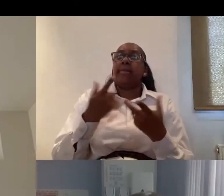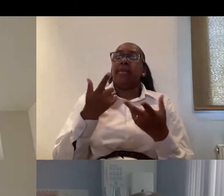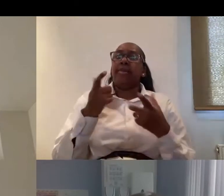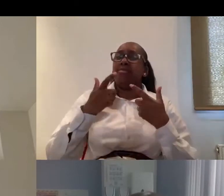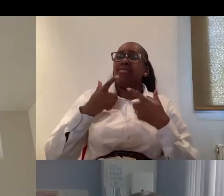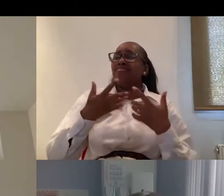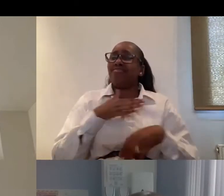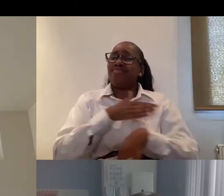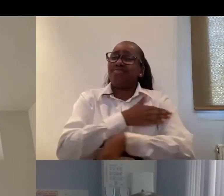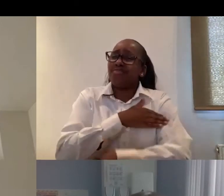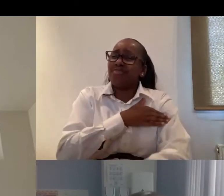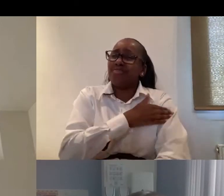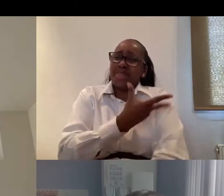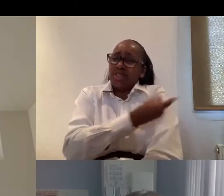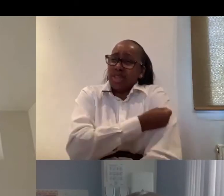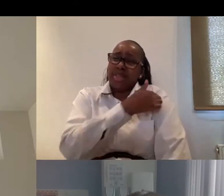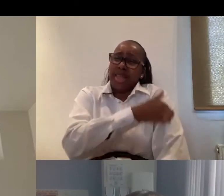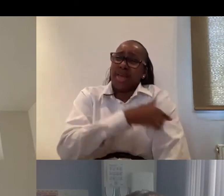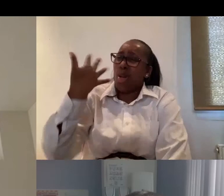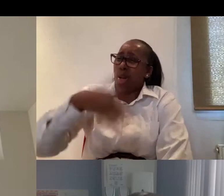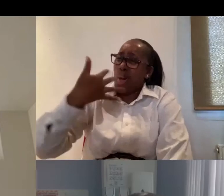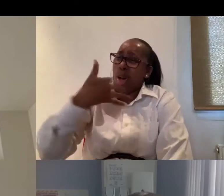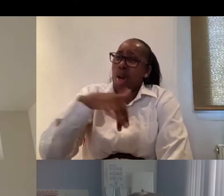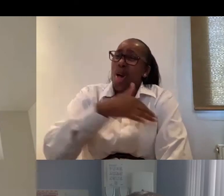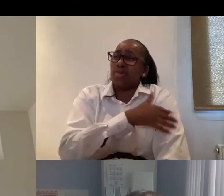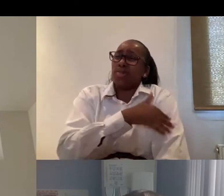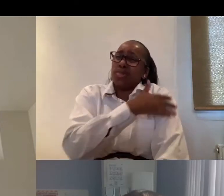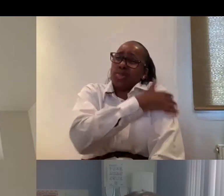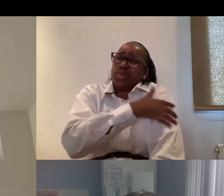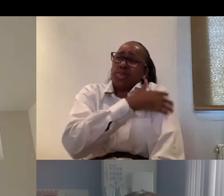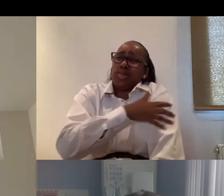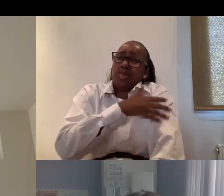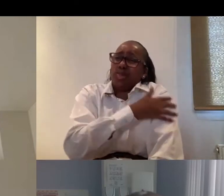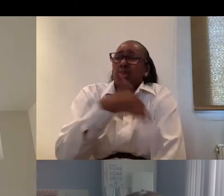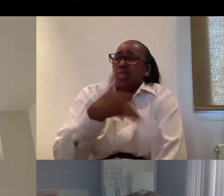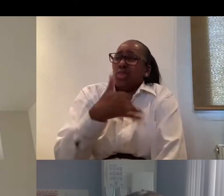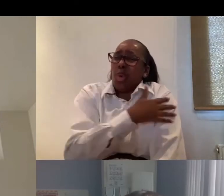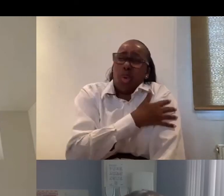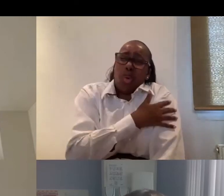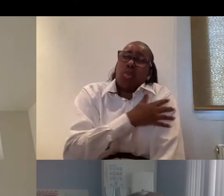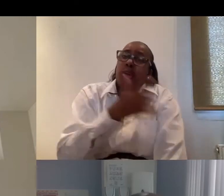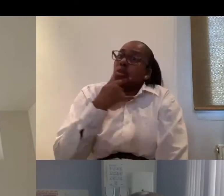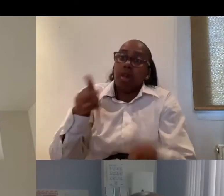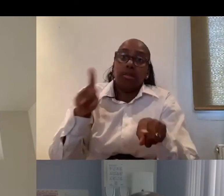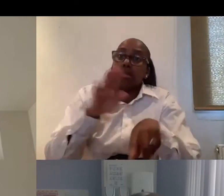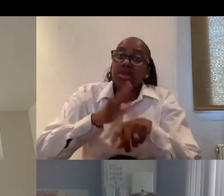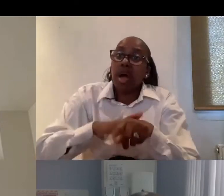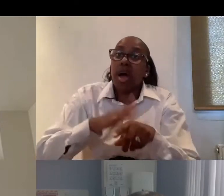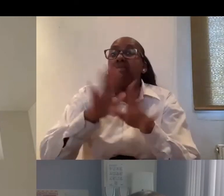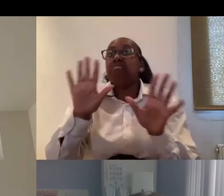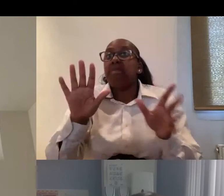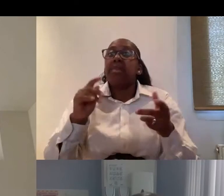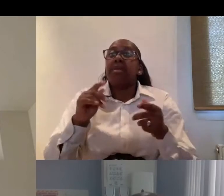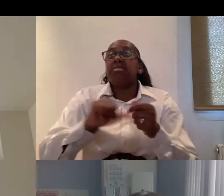discomfort at the site of injection, so that's normally in your upper arm, can be a bit sore, not often at the time, but normally